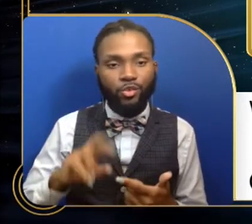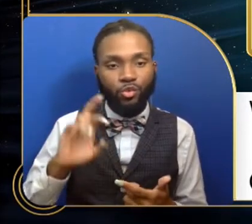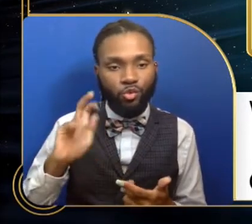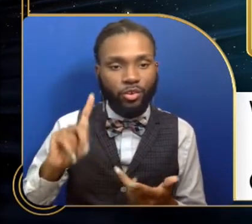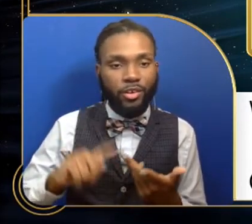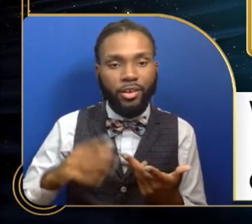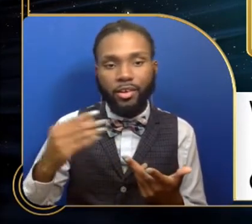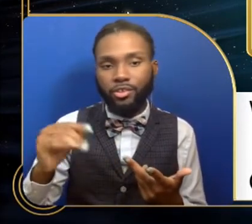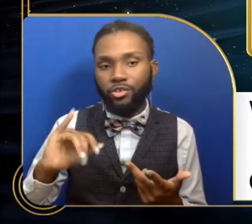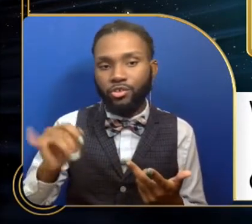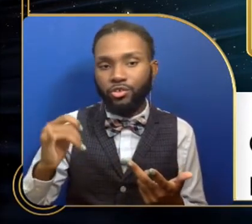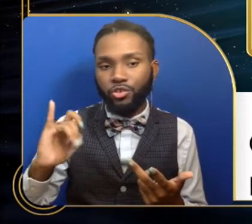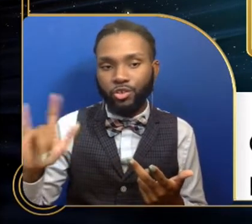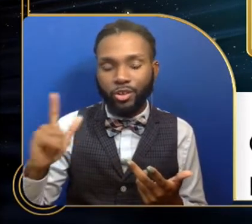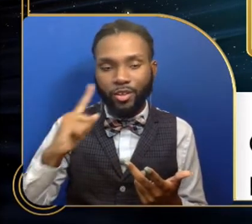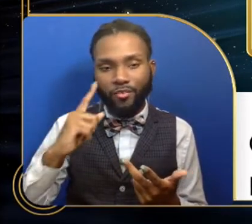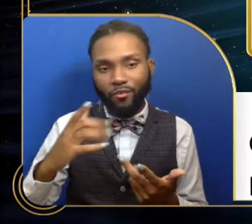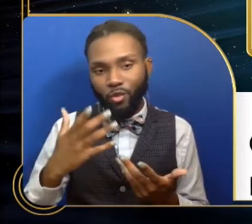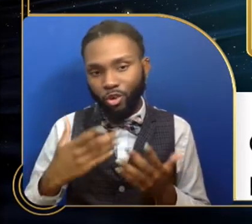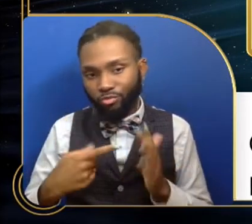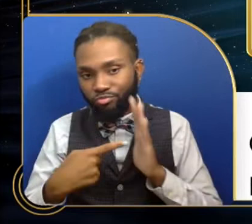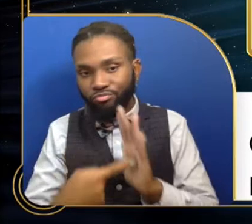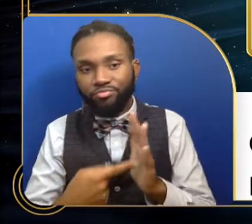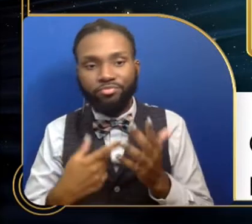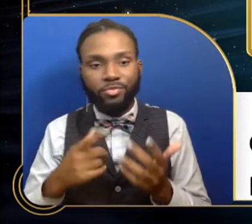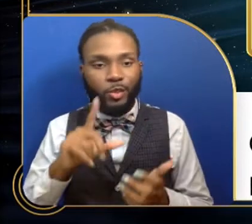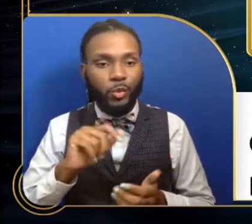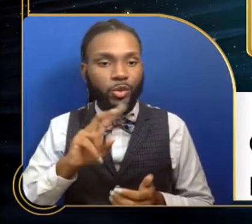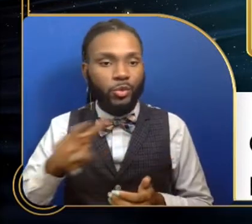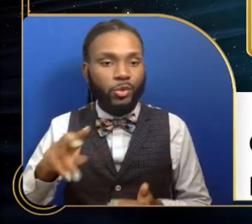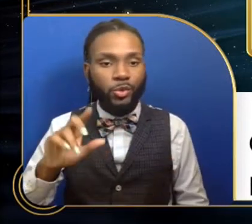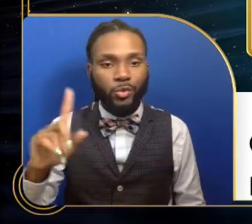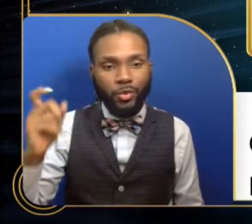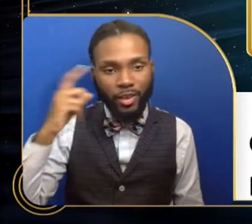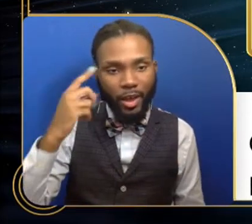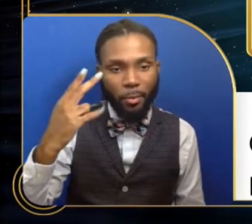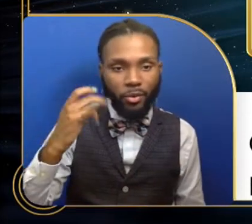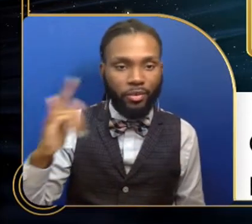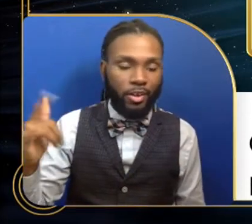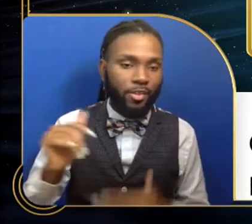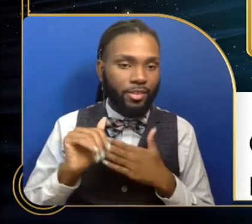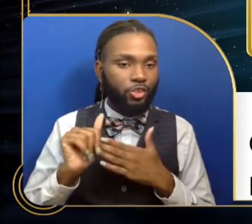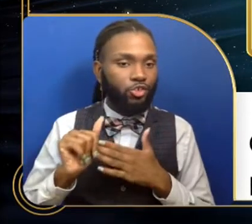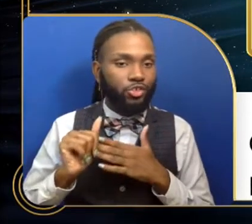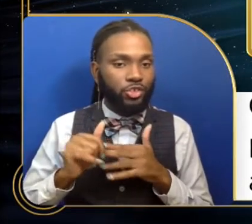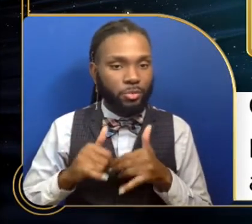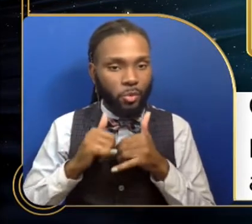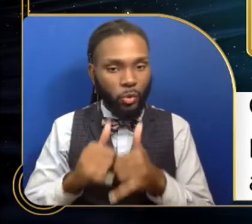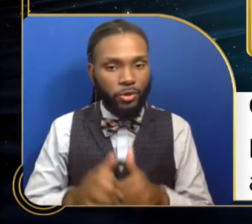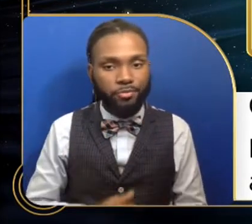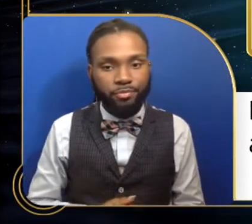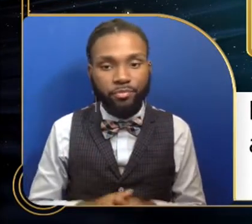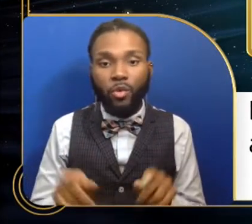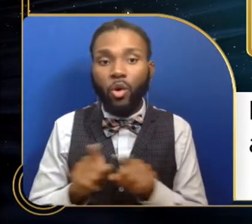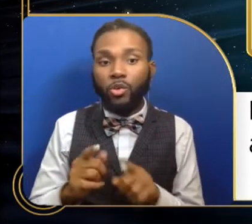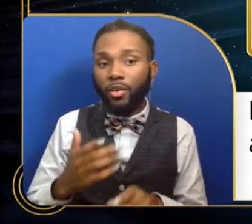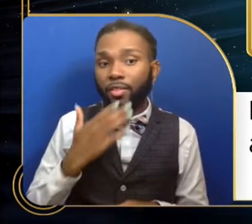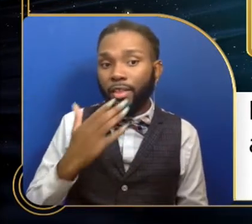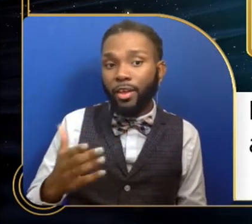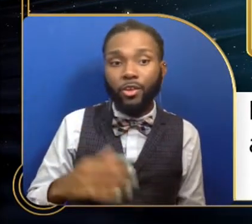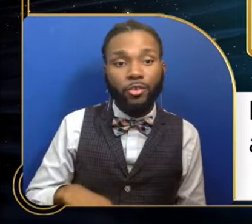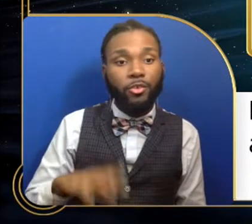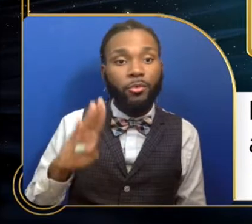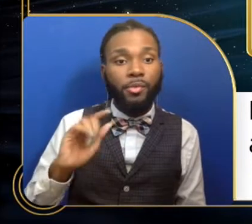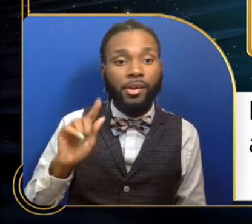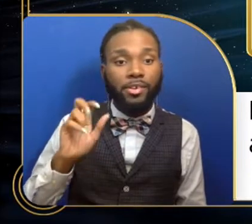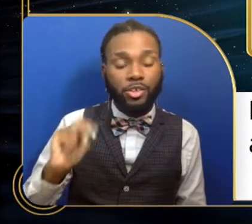for presenting me with the 2022 Capitol Hill Leadership Award. Thank you as well to Bazelon CEO Holly